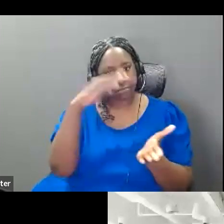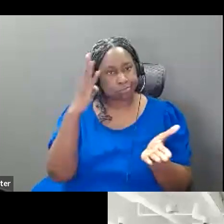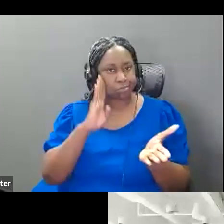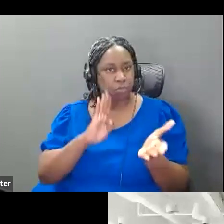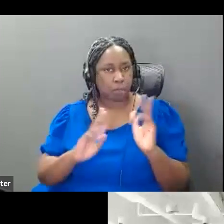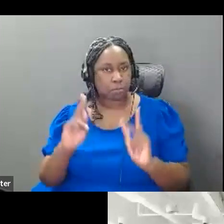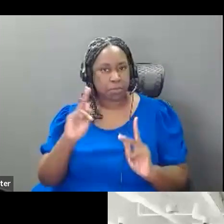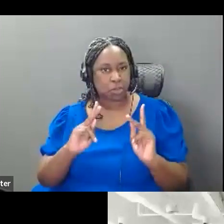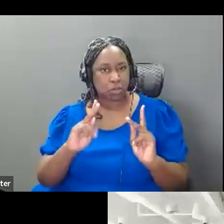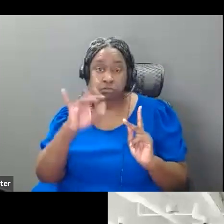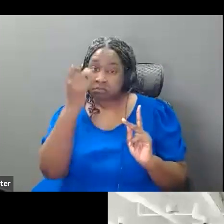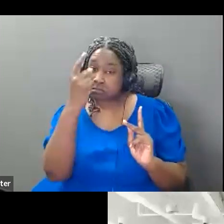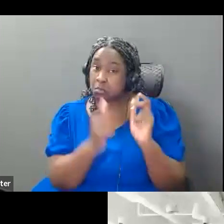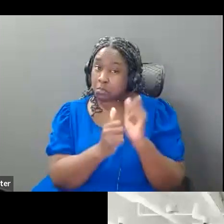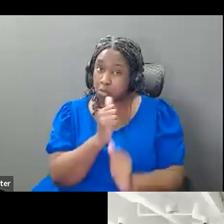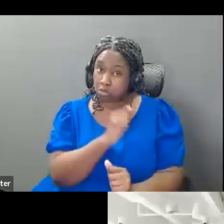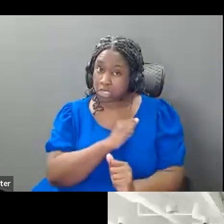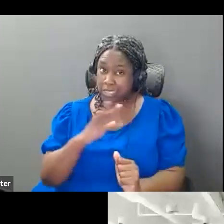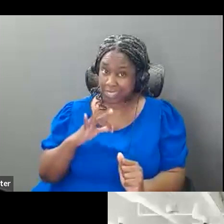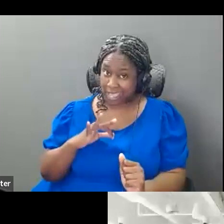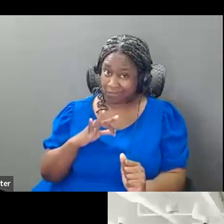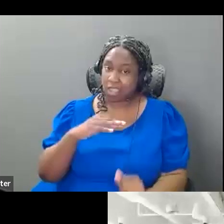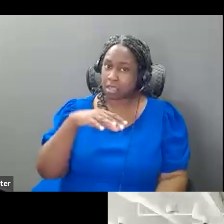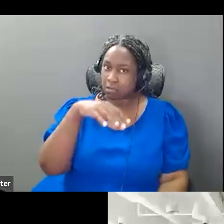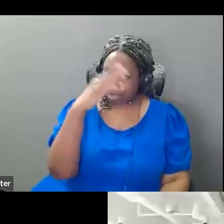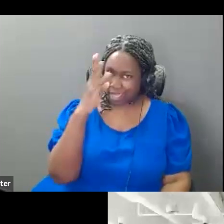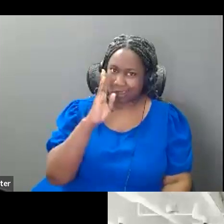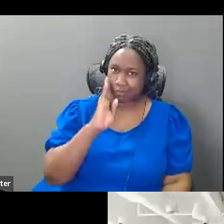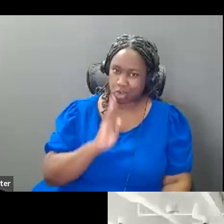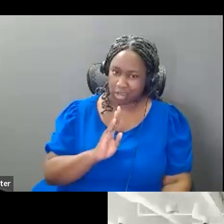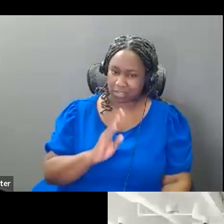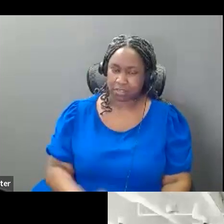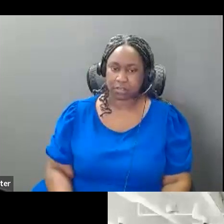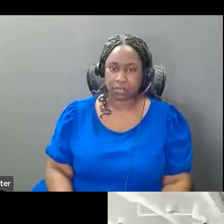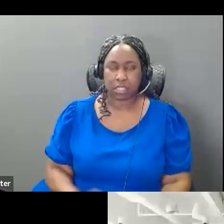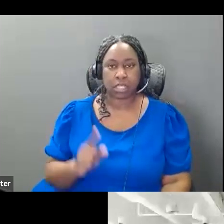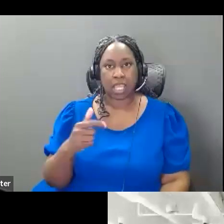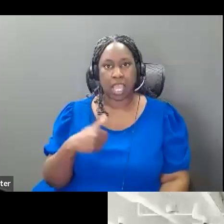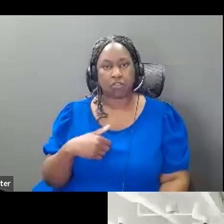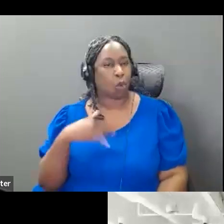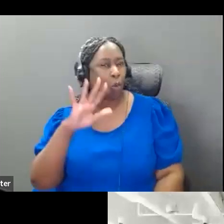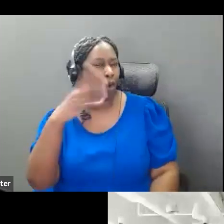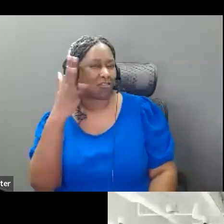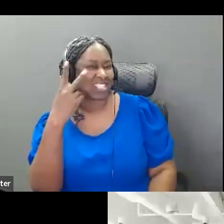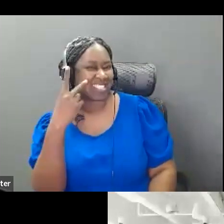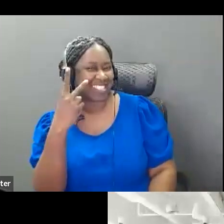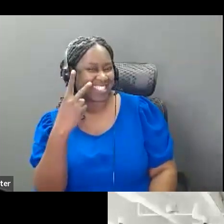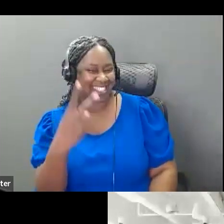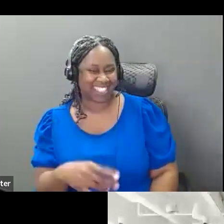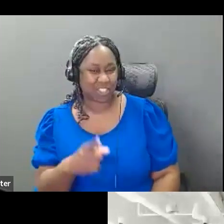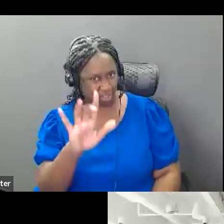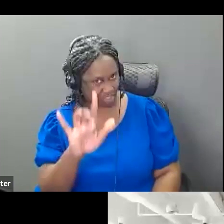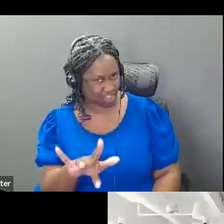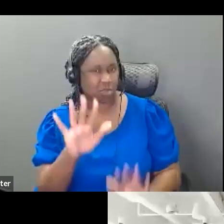people, even though the majority of their staff in the field is Black and brown. And they did this video like, I've seen this video, gang. You should click on it. It